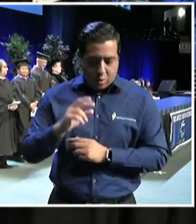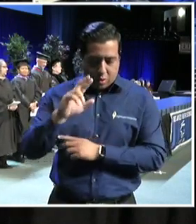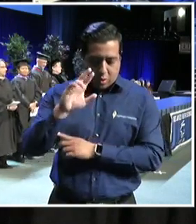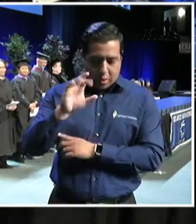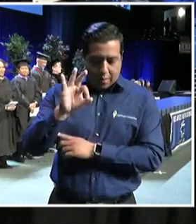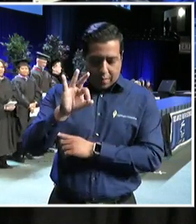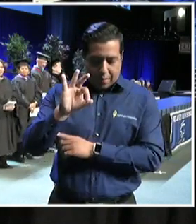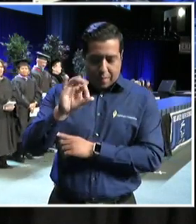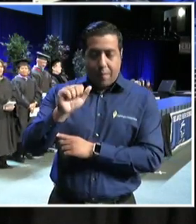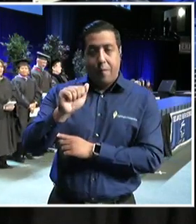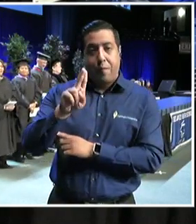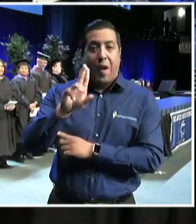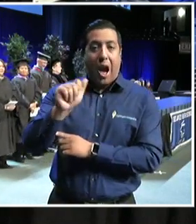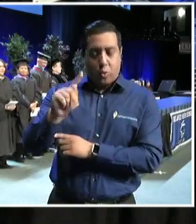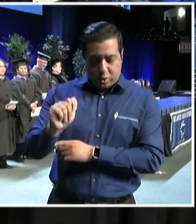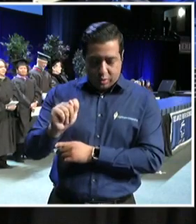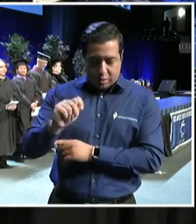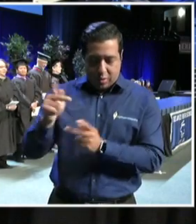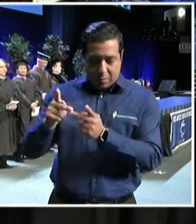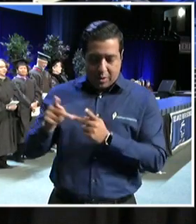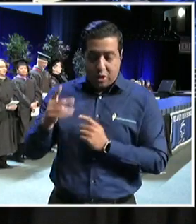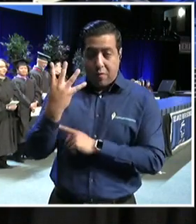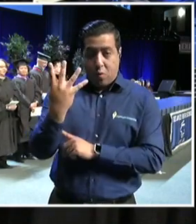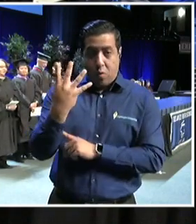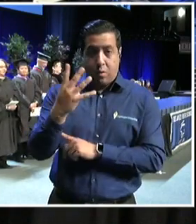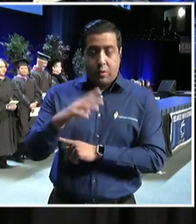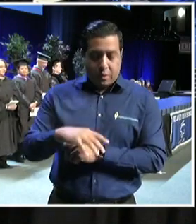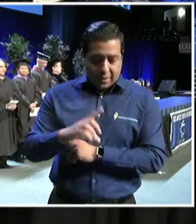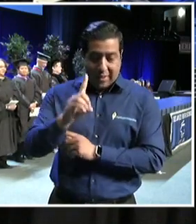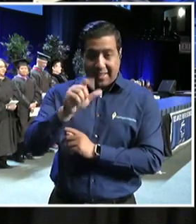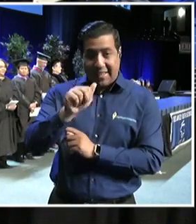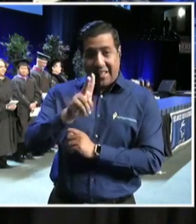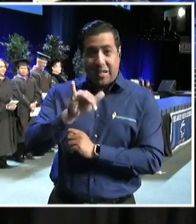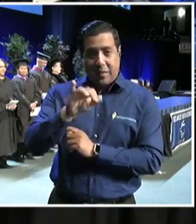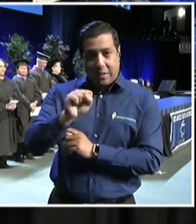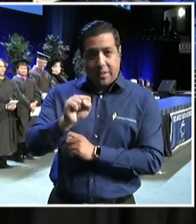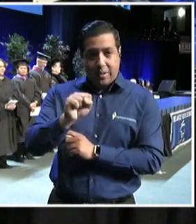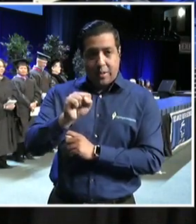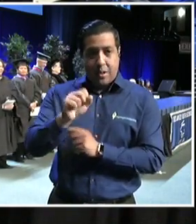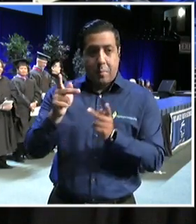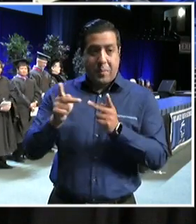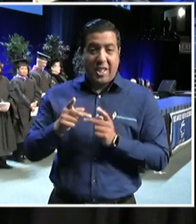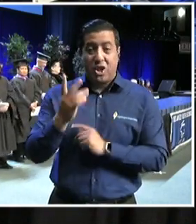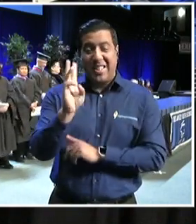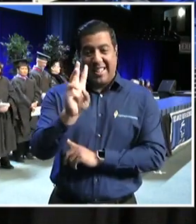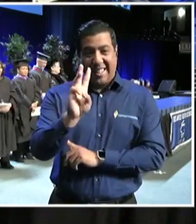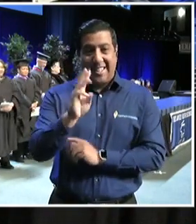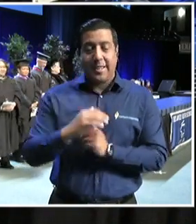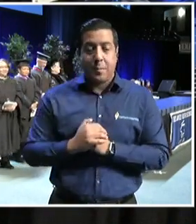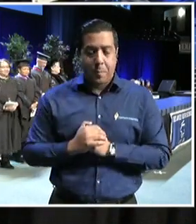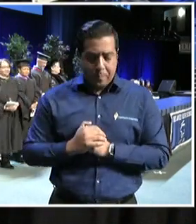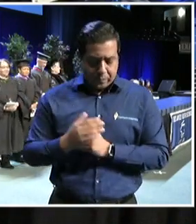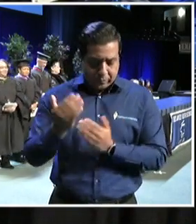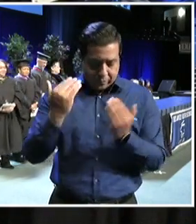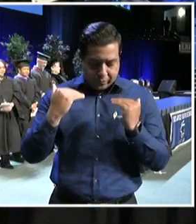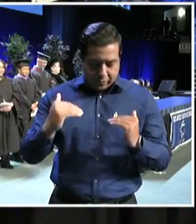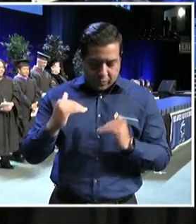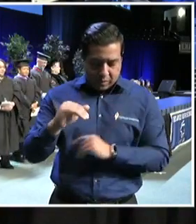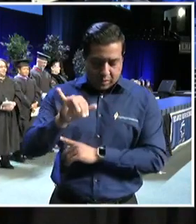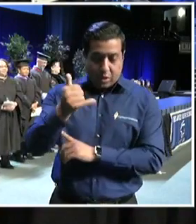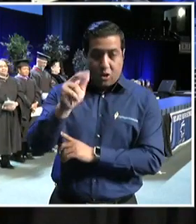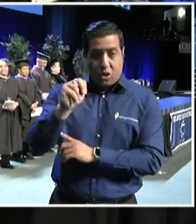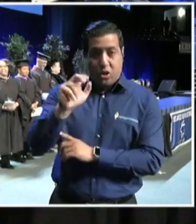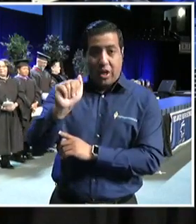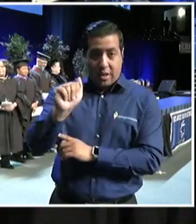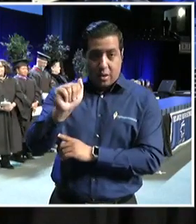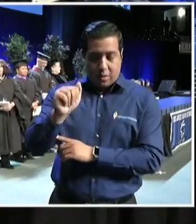Faust, Position 4. Mr. Donald Davis, Position 6. Ms. Jana Gonzalez,